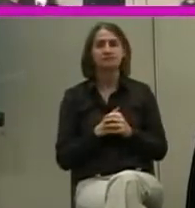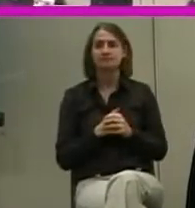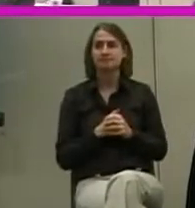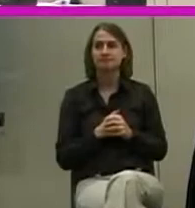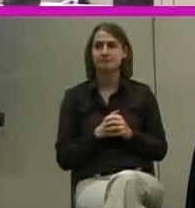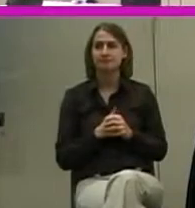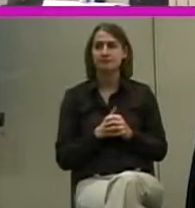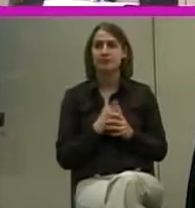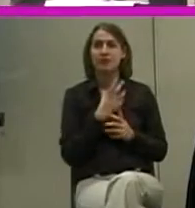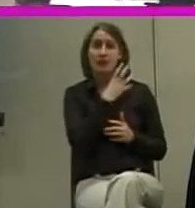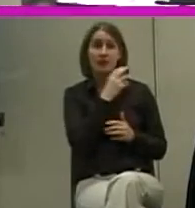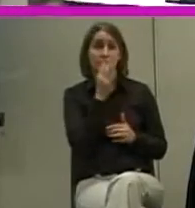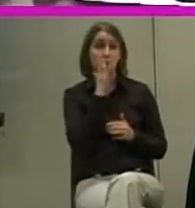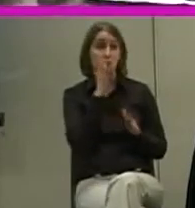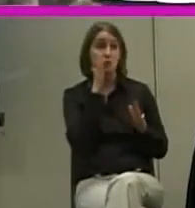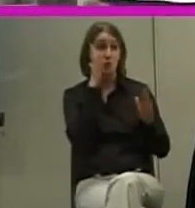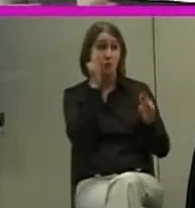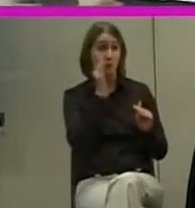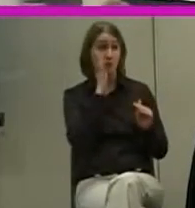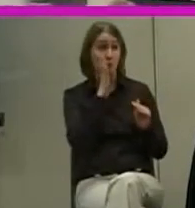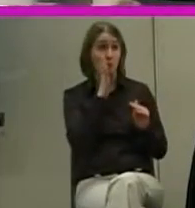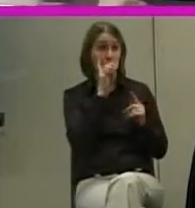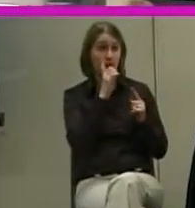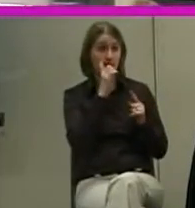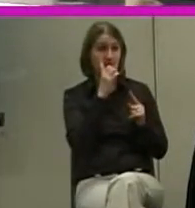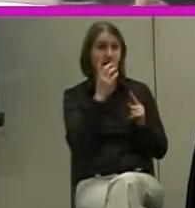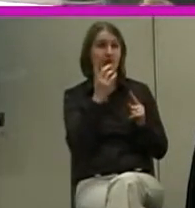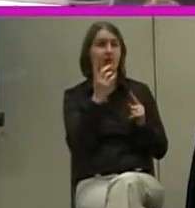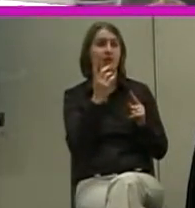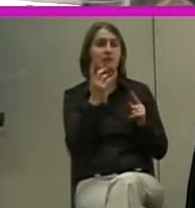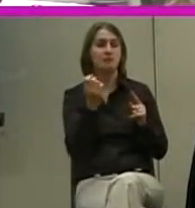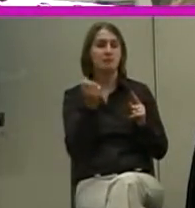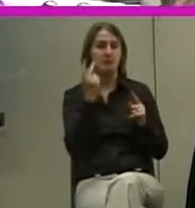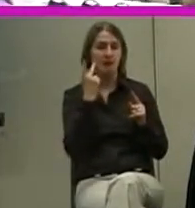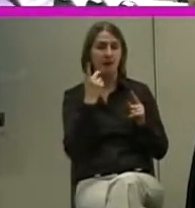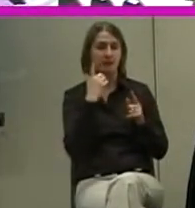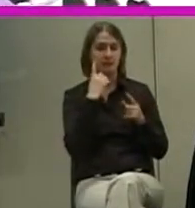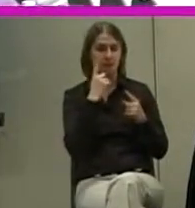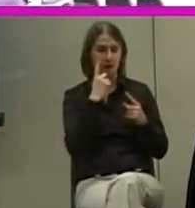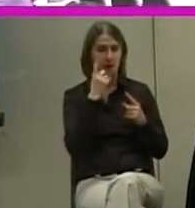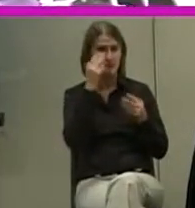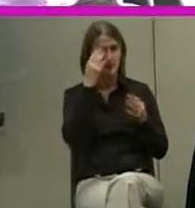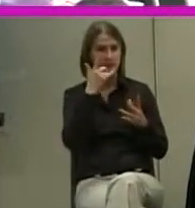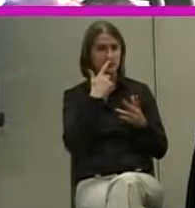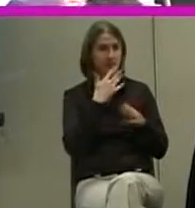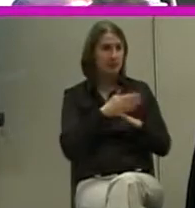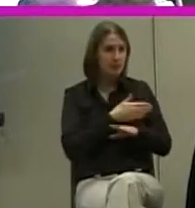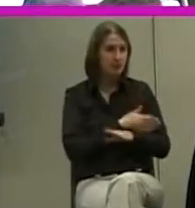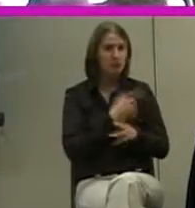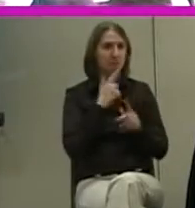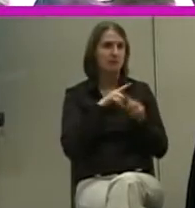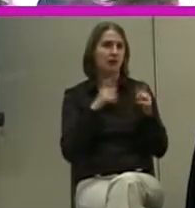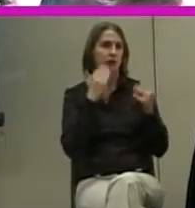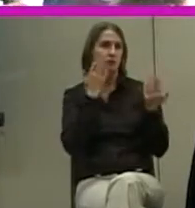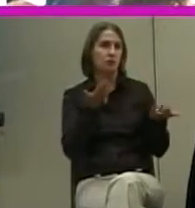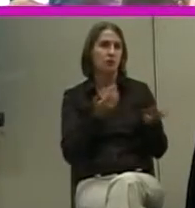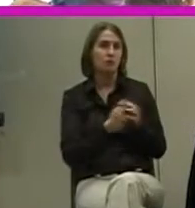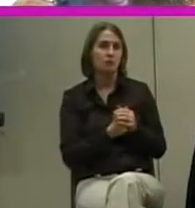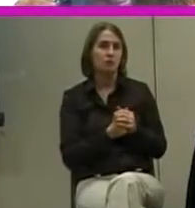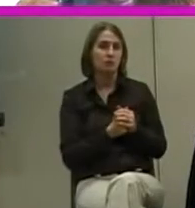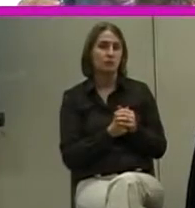And you would hope that they would think back and think about kids' data and say, did they get better on this? But I don't know that they did. They